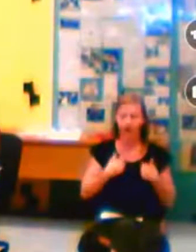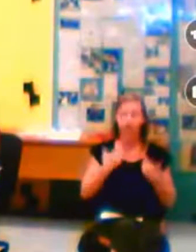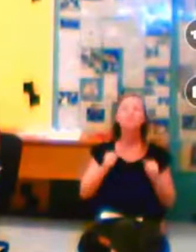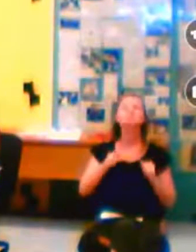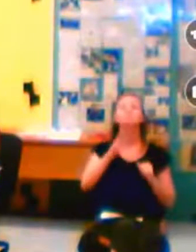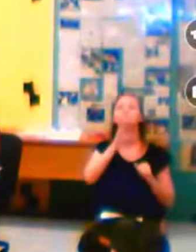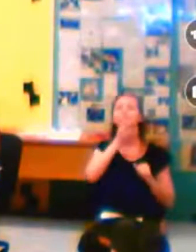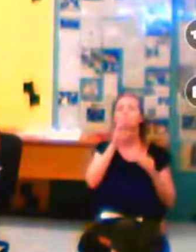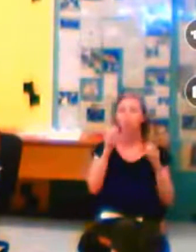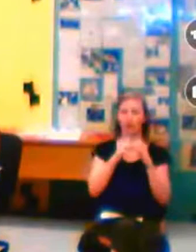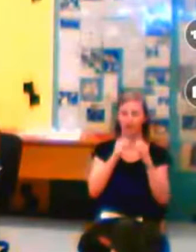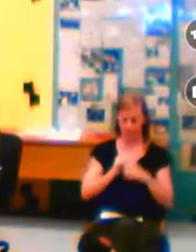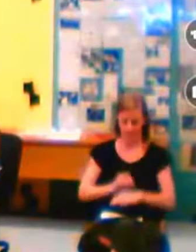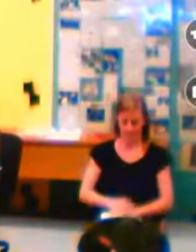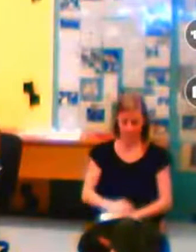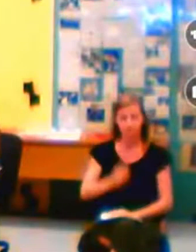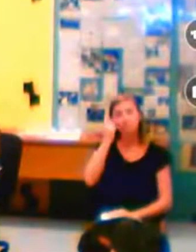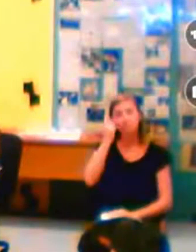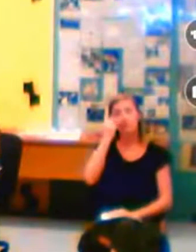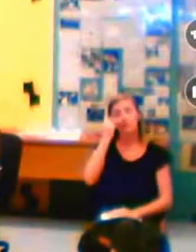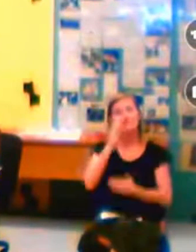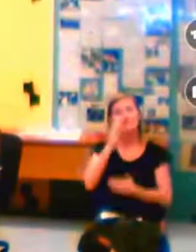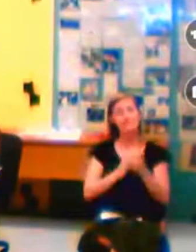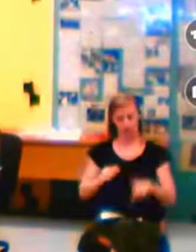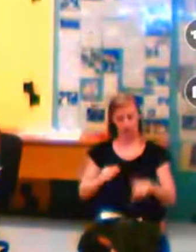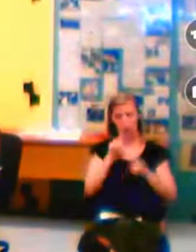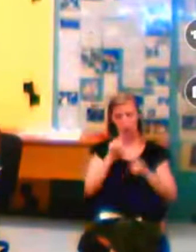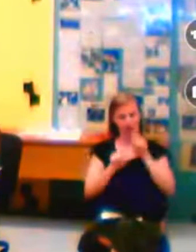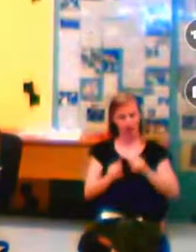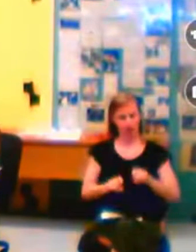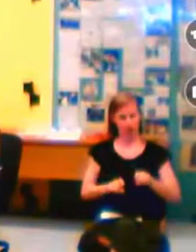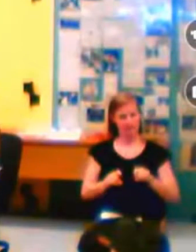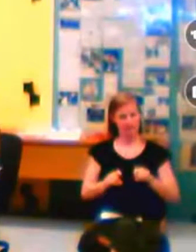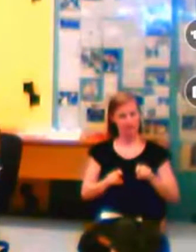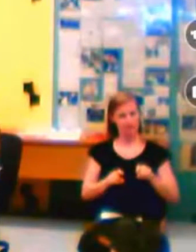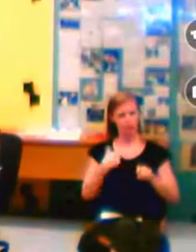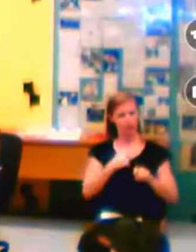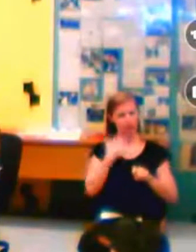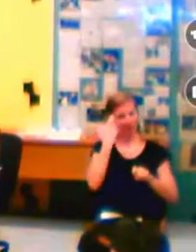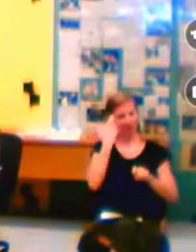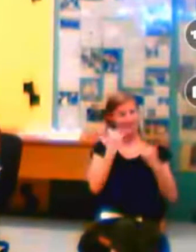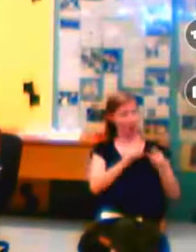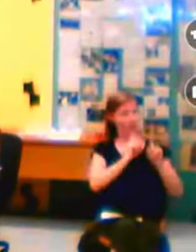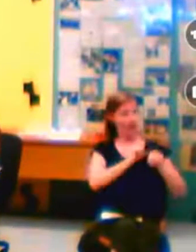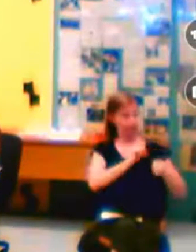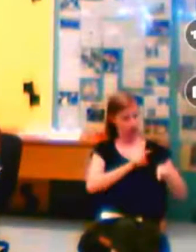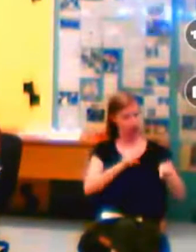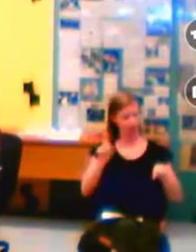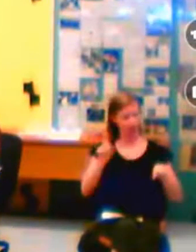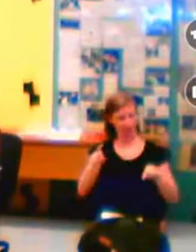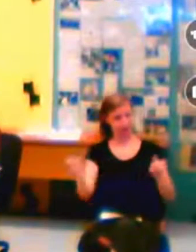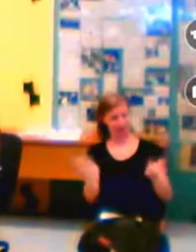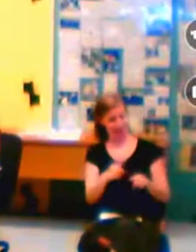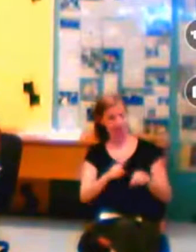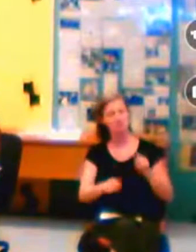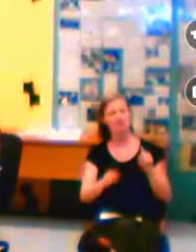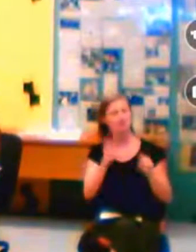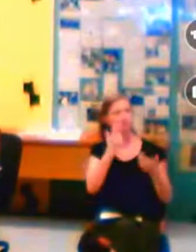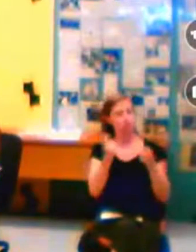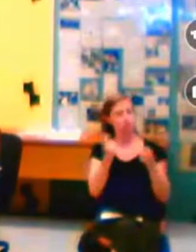Maybe we just talk really loud. That'll be better. That'd be great. Yeah. I'll probably have the softest voice, so I'll try my